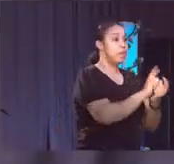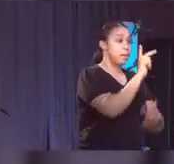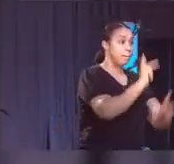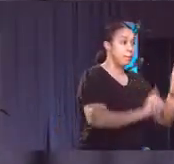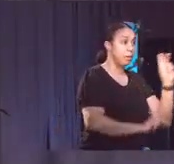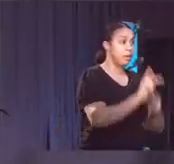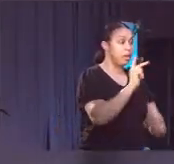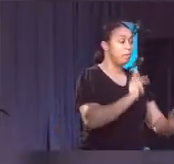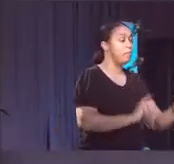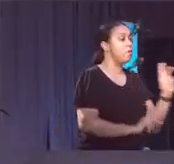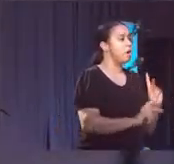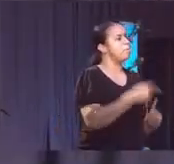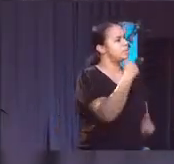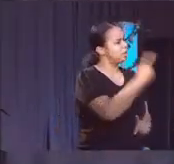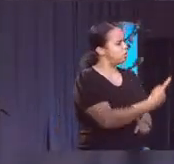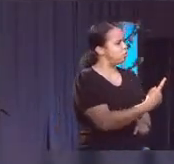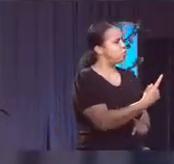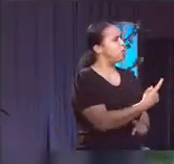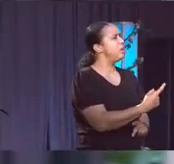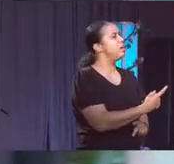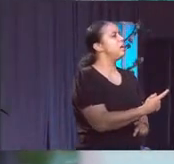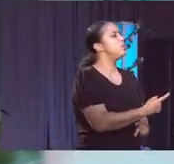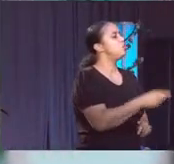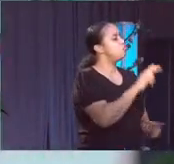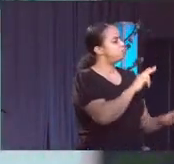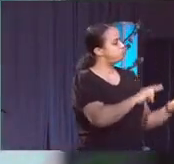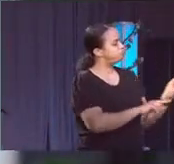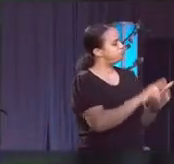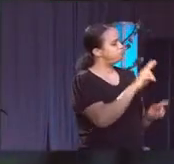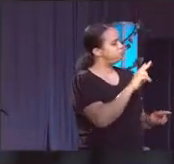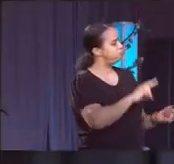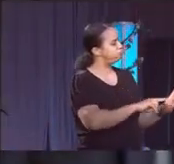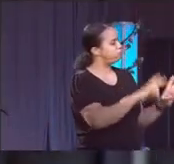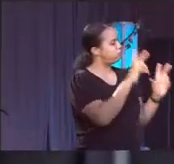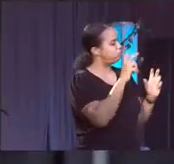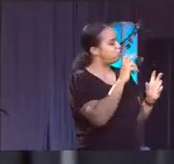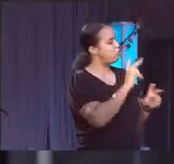can I just tell you one thing that's real important, is that you learn how to observe people.